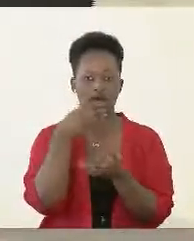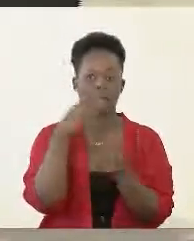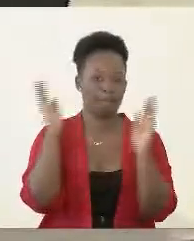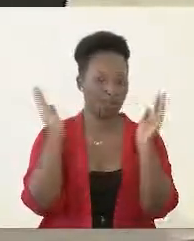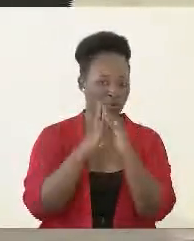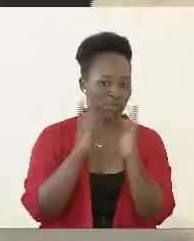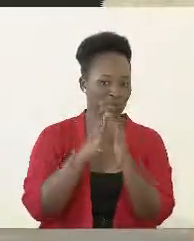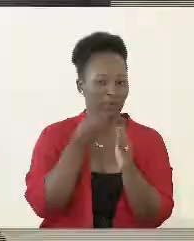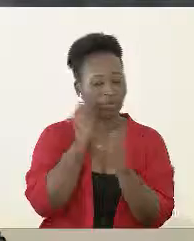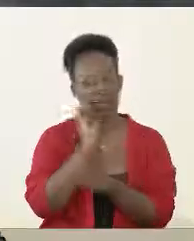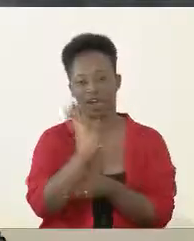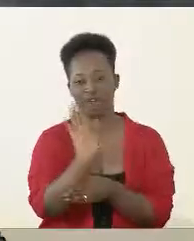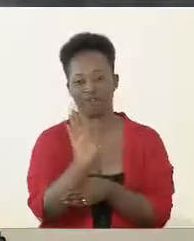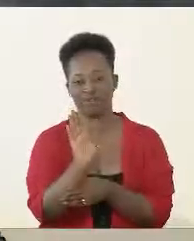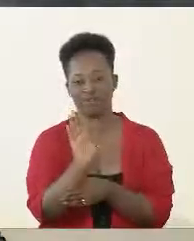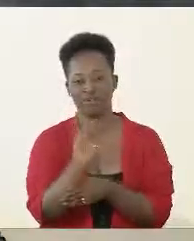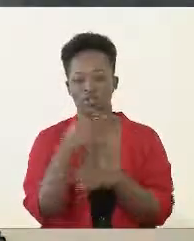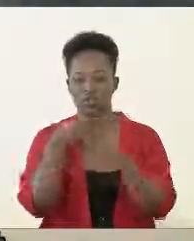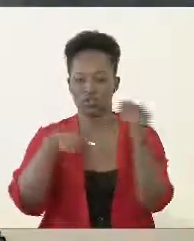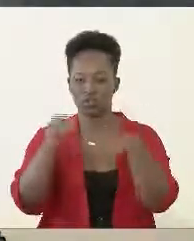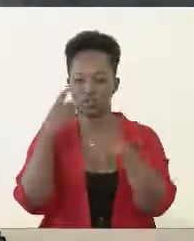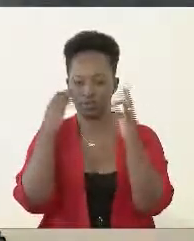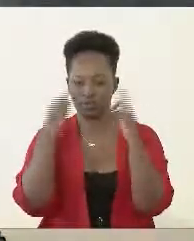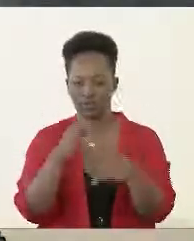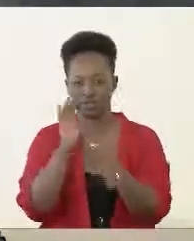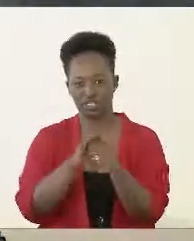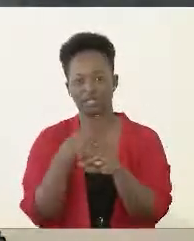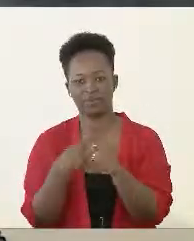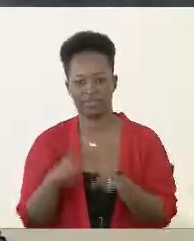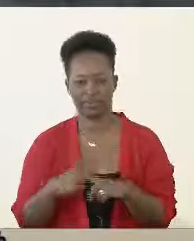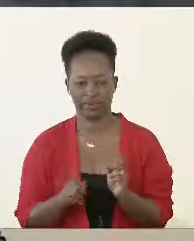hometown, dealing in a variety of products,